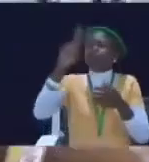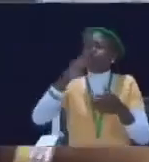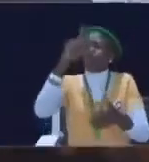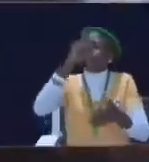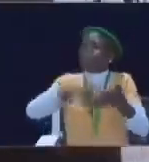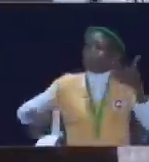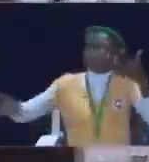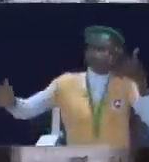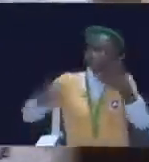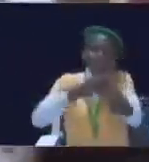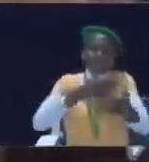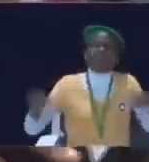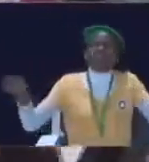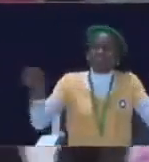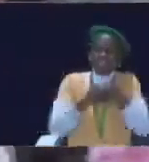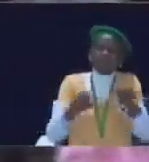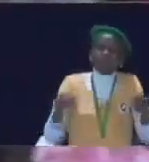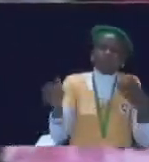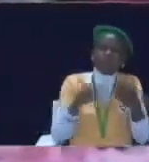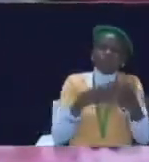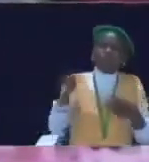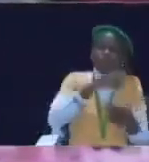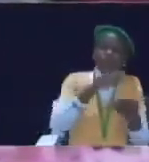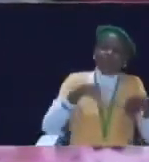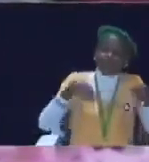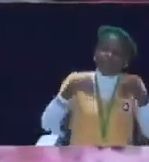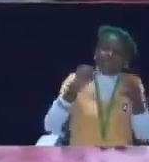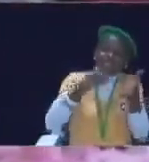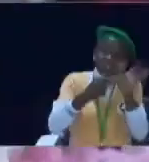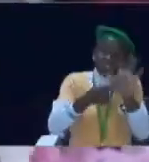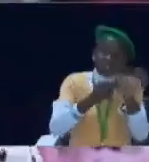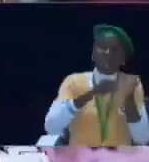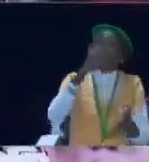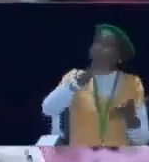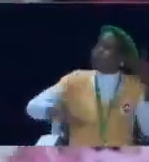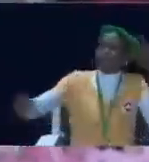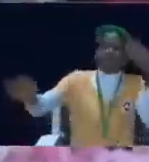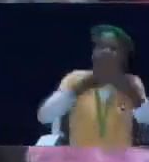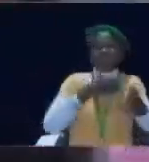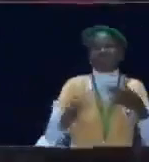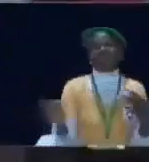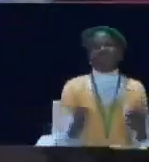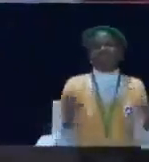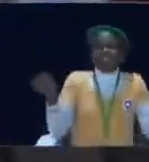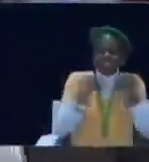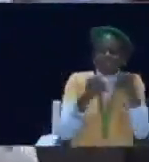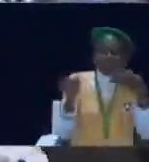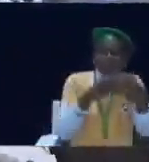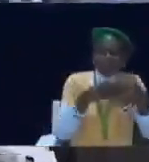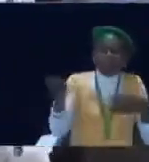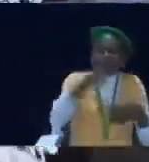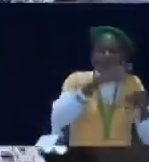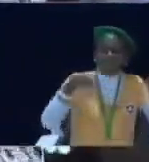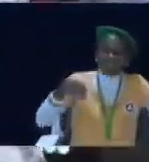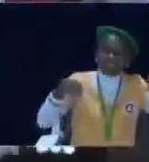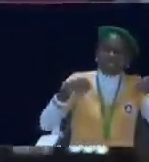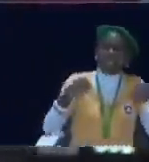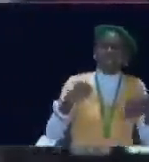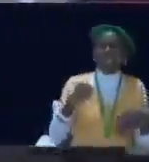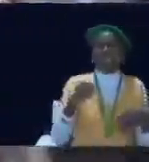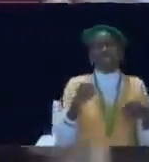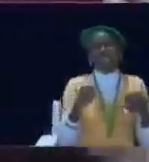whatsoever, even though you are selling chin-chin, whatsoever, even though you are selling